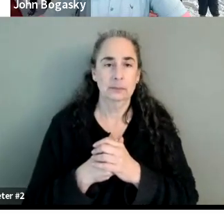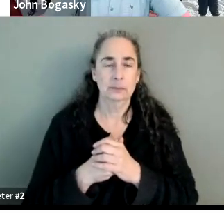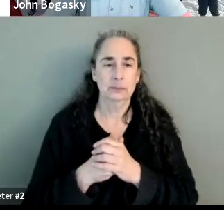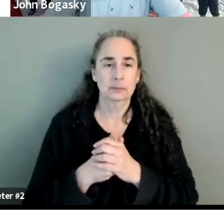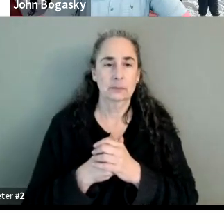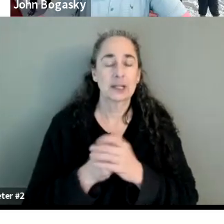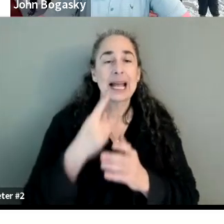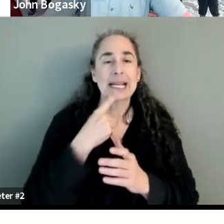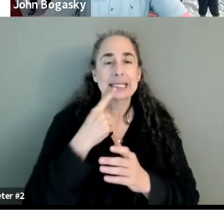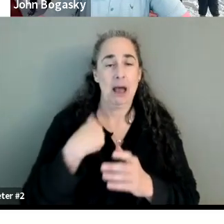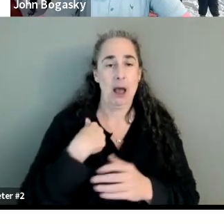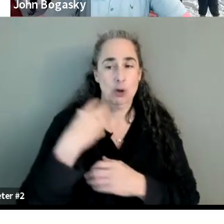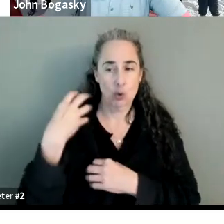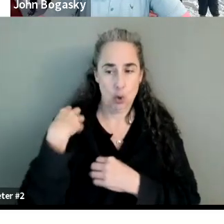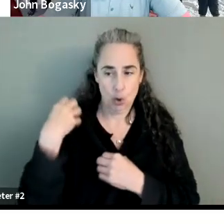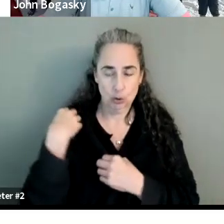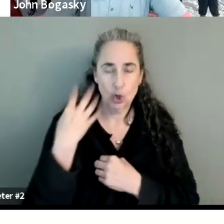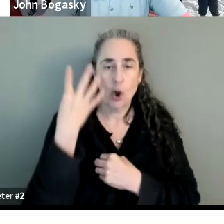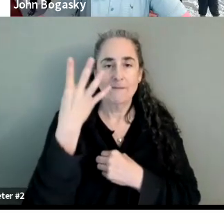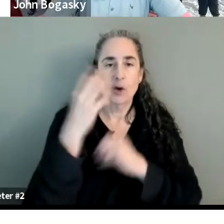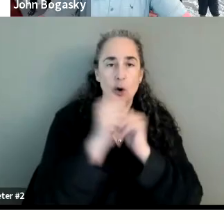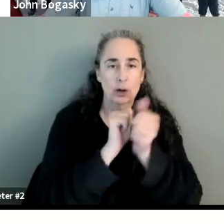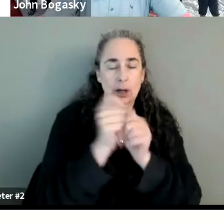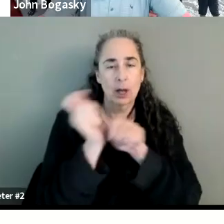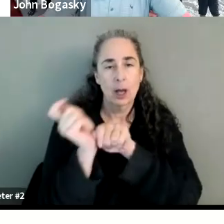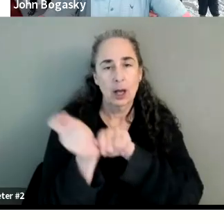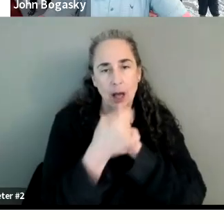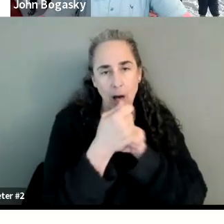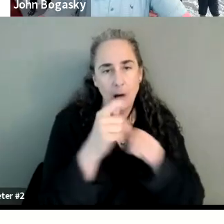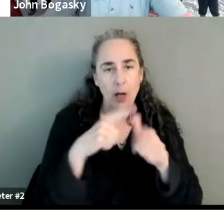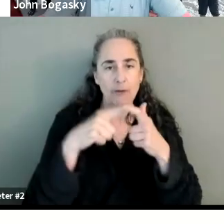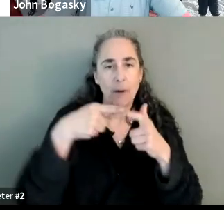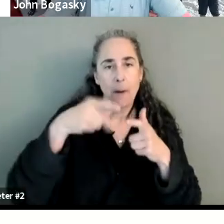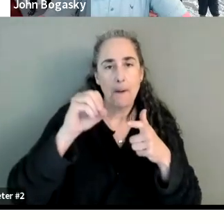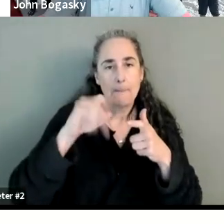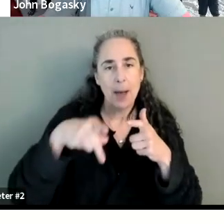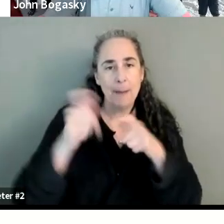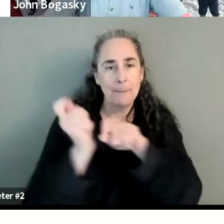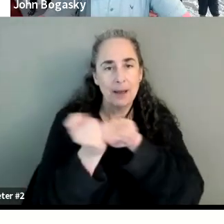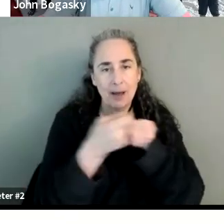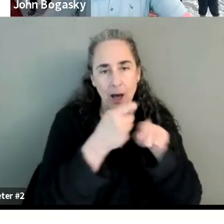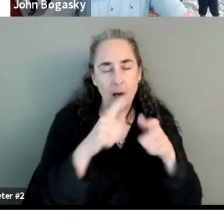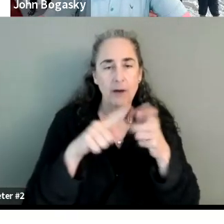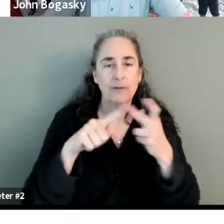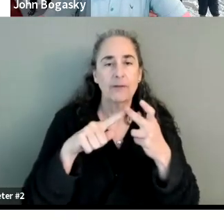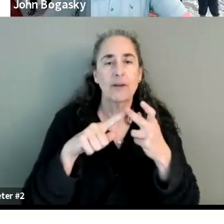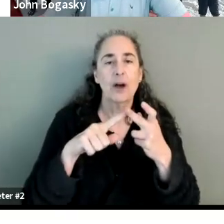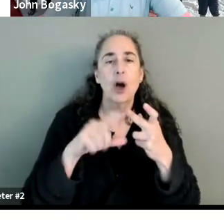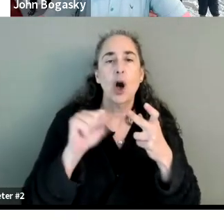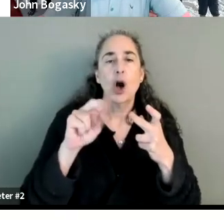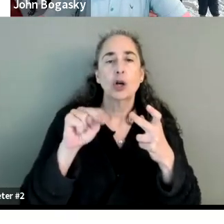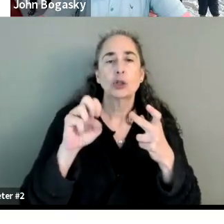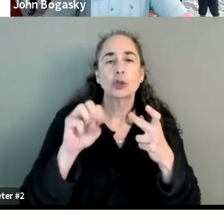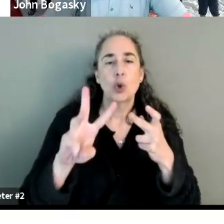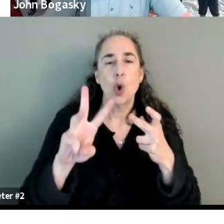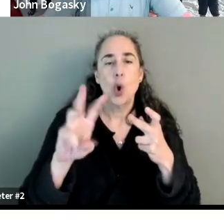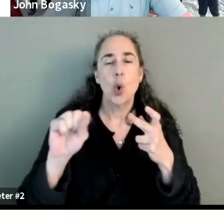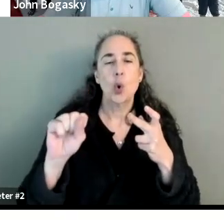As I said, I coach 4 sports: golf, topgolf, snowshoe, and bocce.